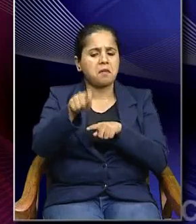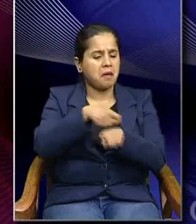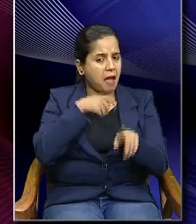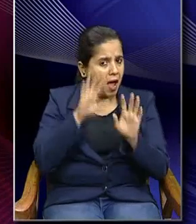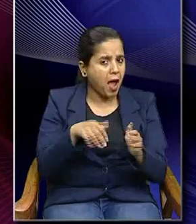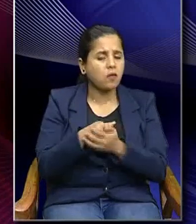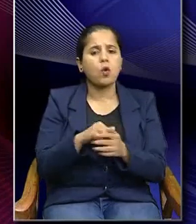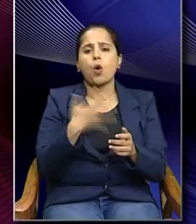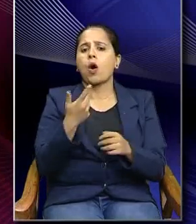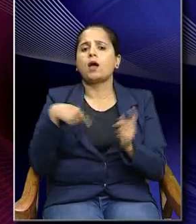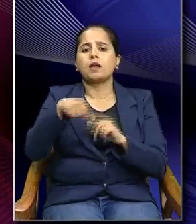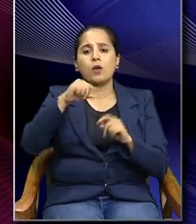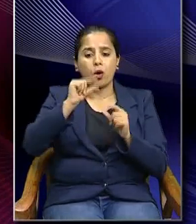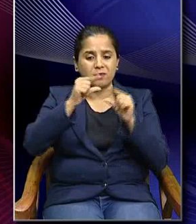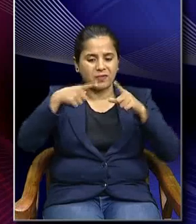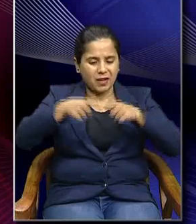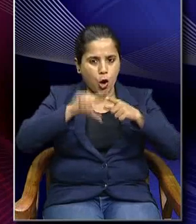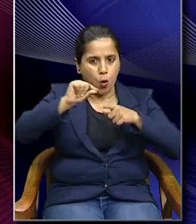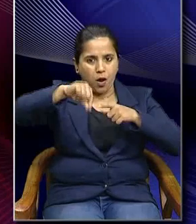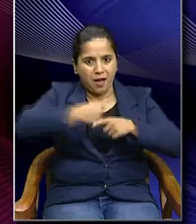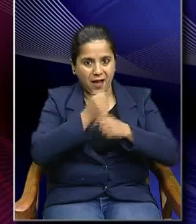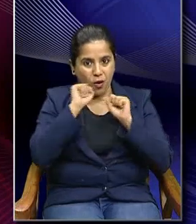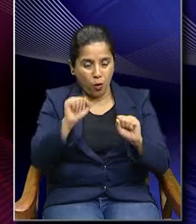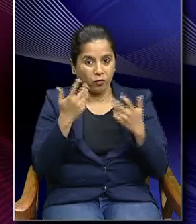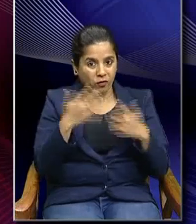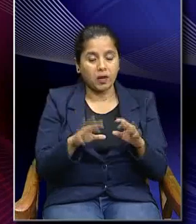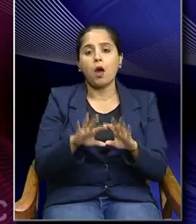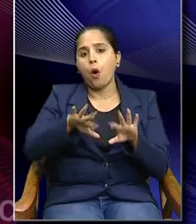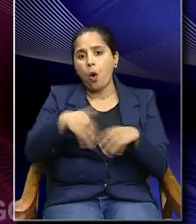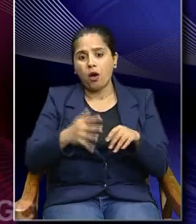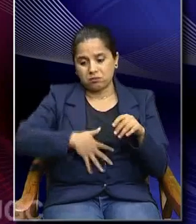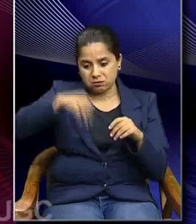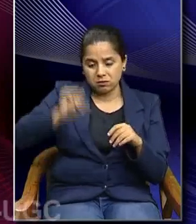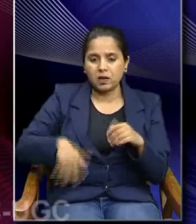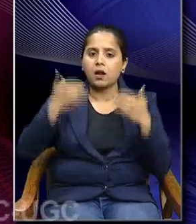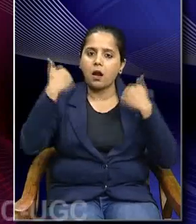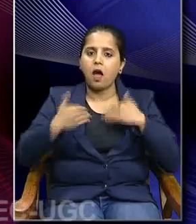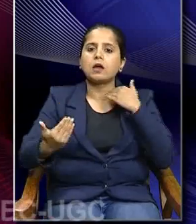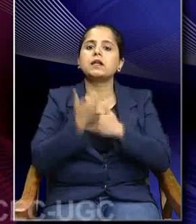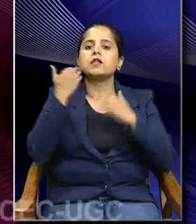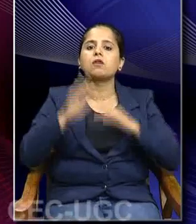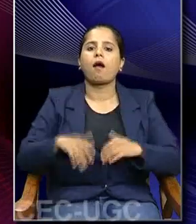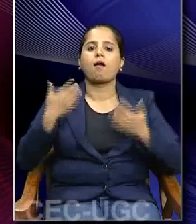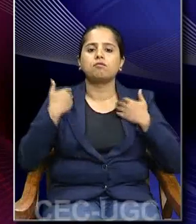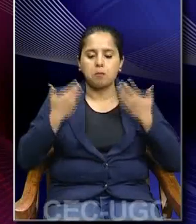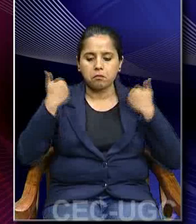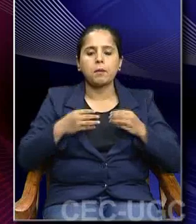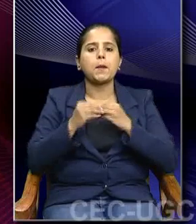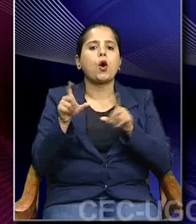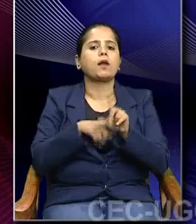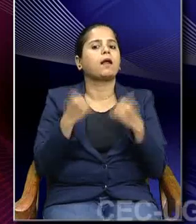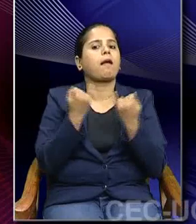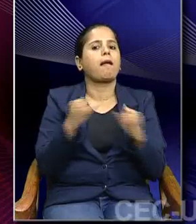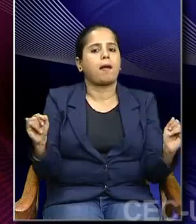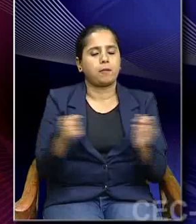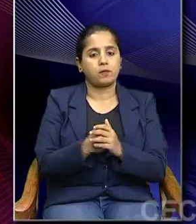or intrauterine devices or abortion, it causes harm to the women's body, and therefore